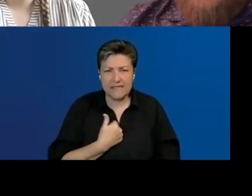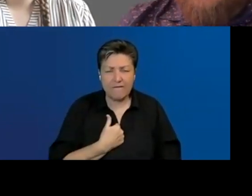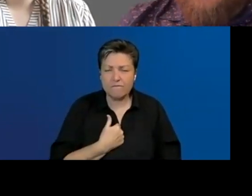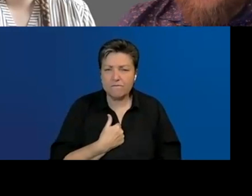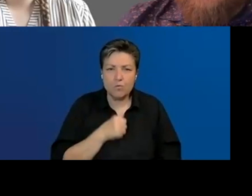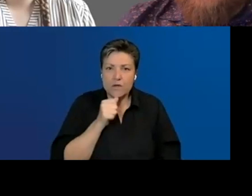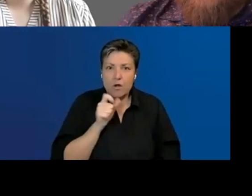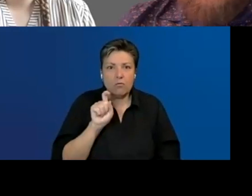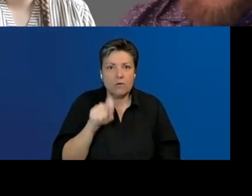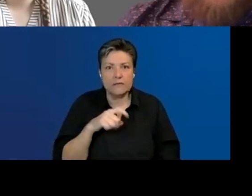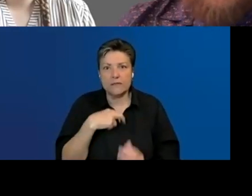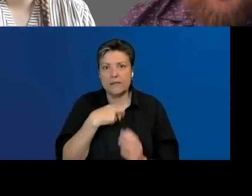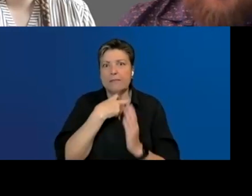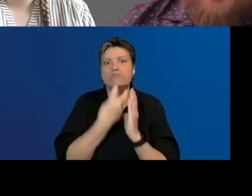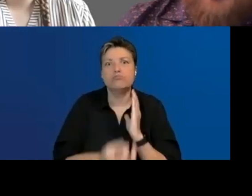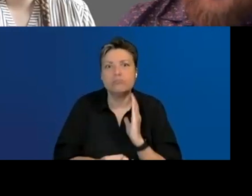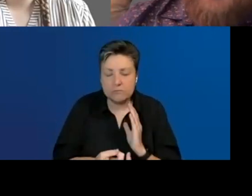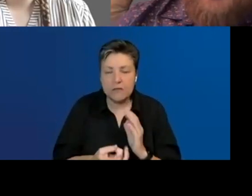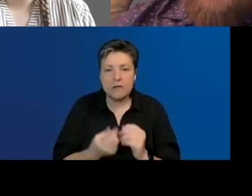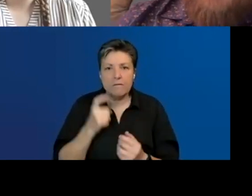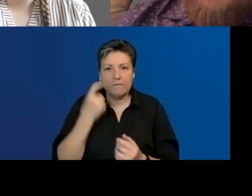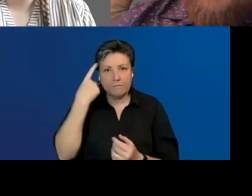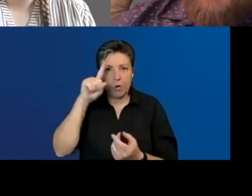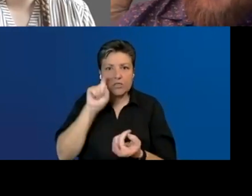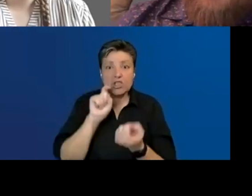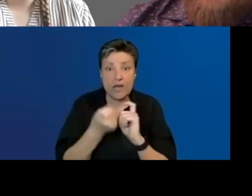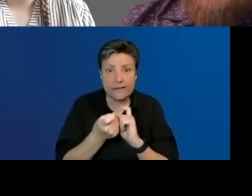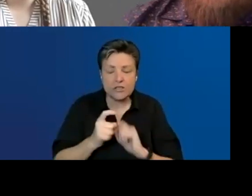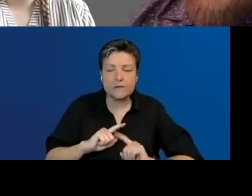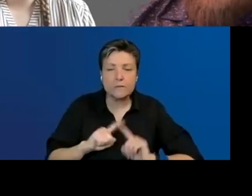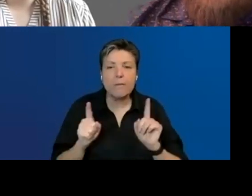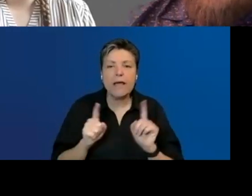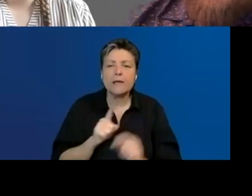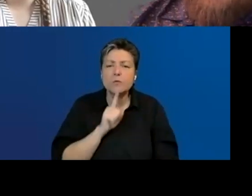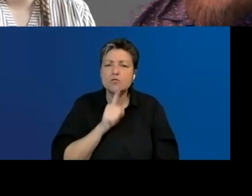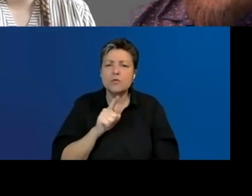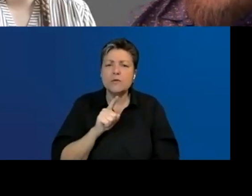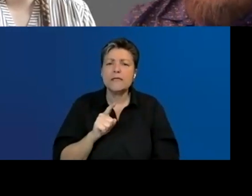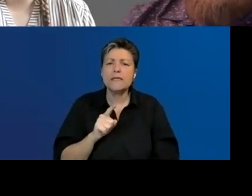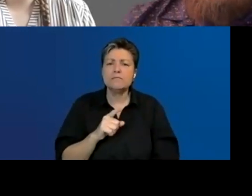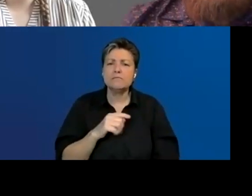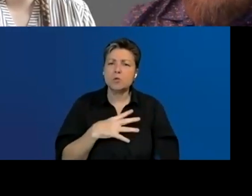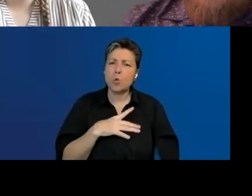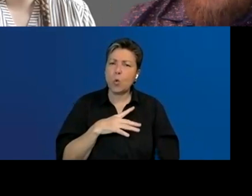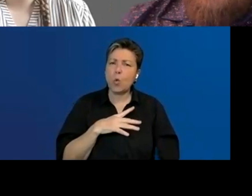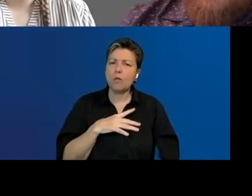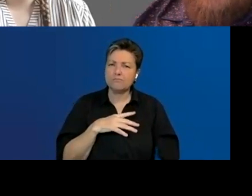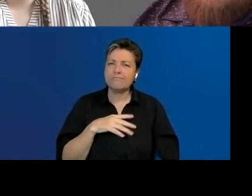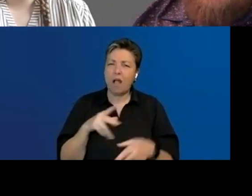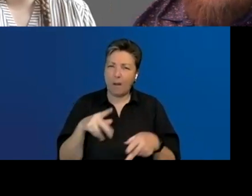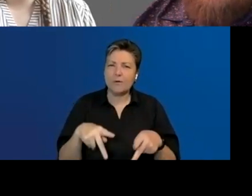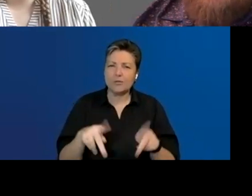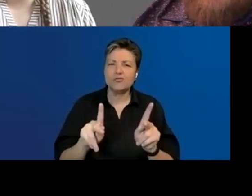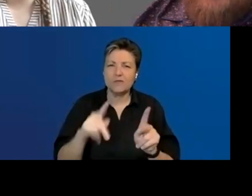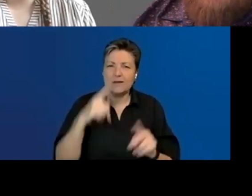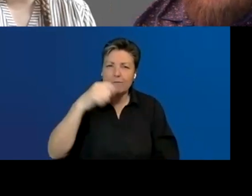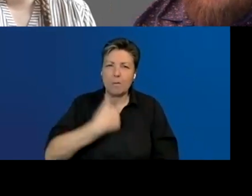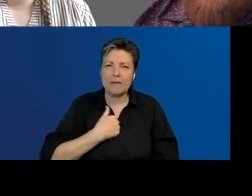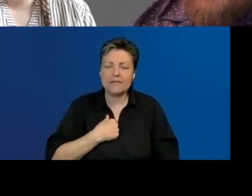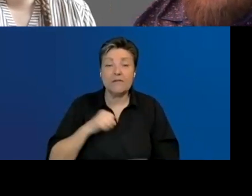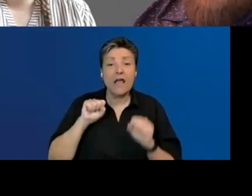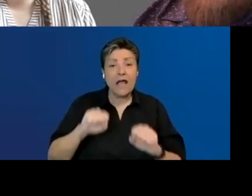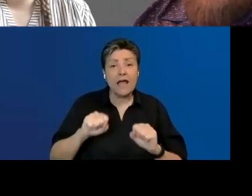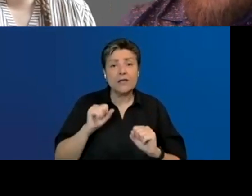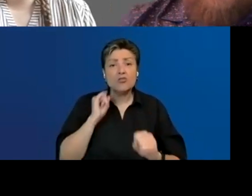too into changes yet, but it was a really cool opportunity where I got to interview